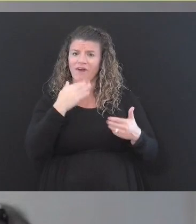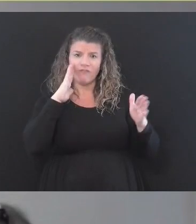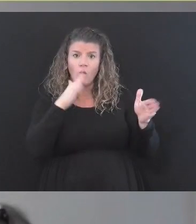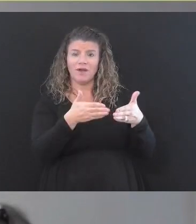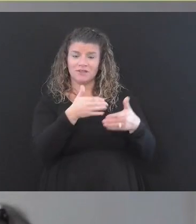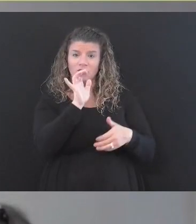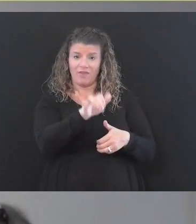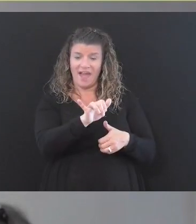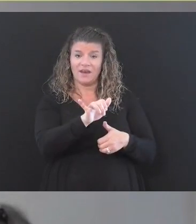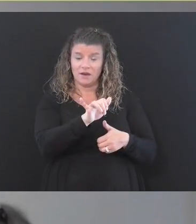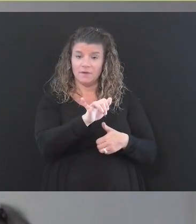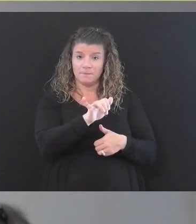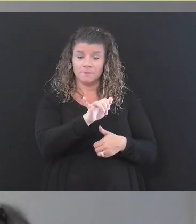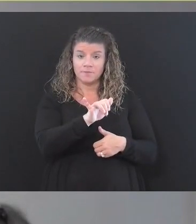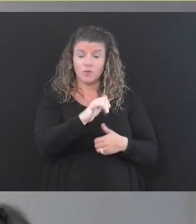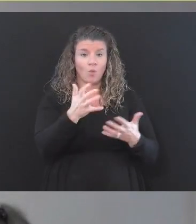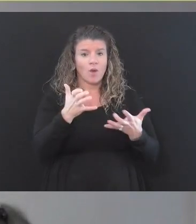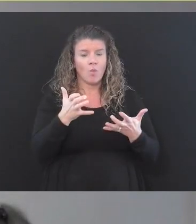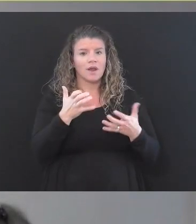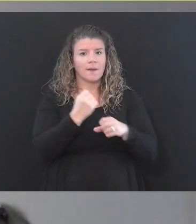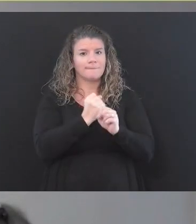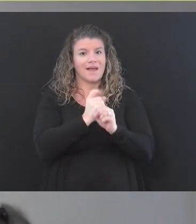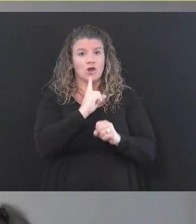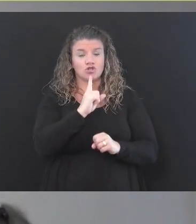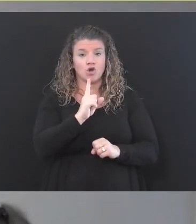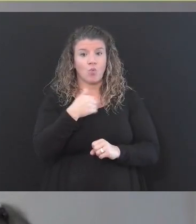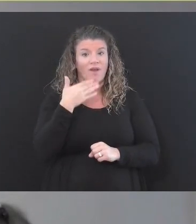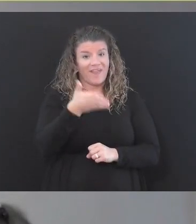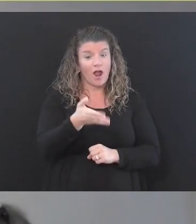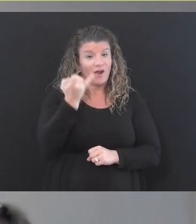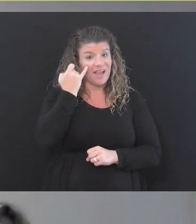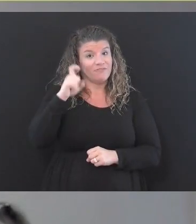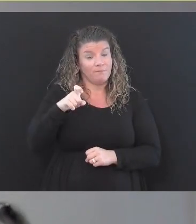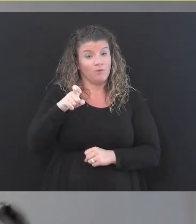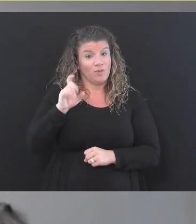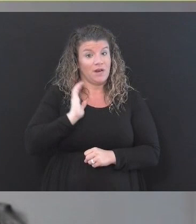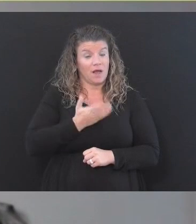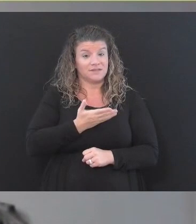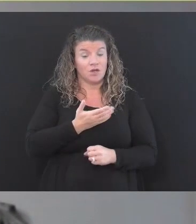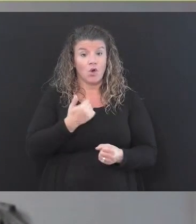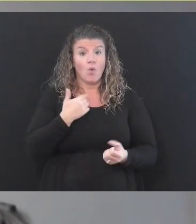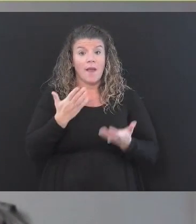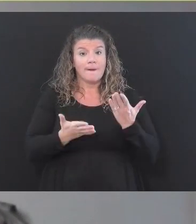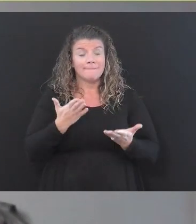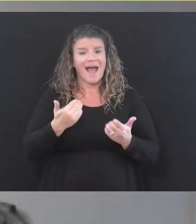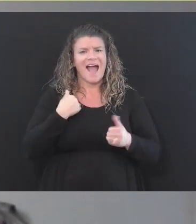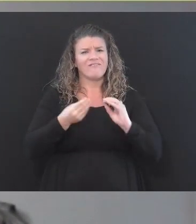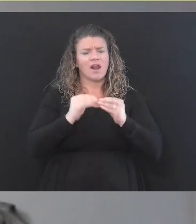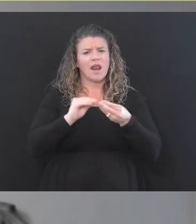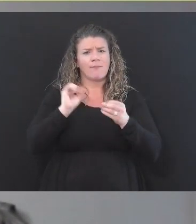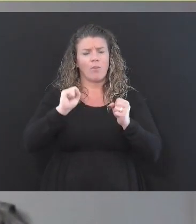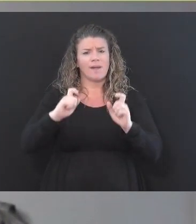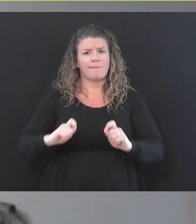and we want to make sure that we're there if folks need us. We may have a number we can put up on that